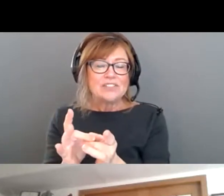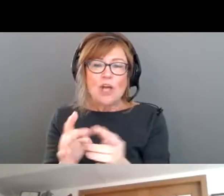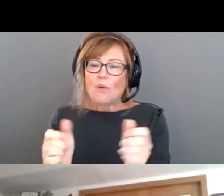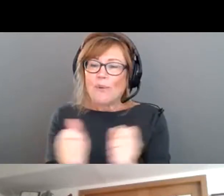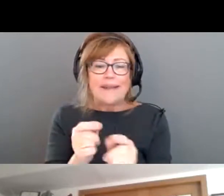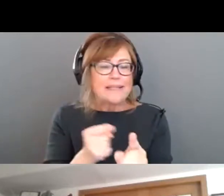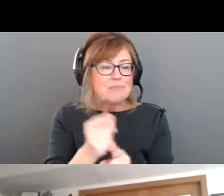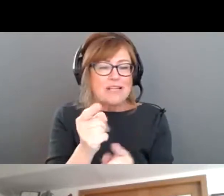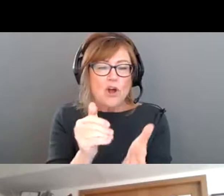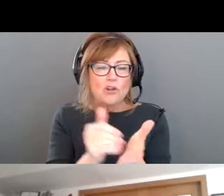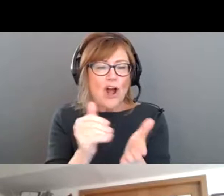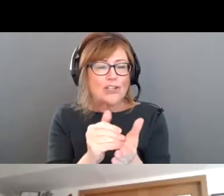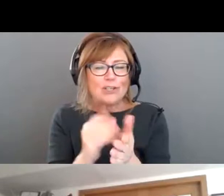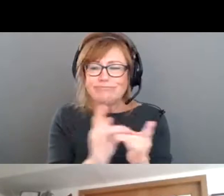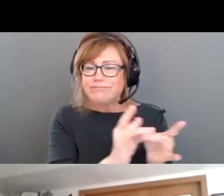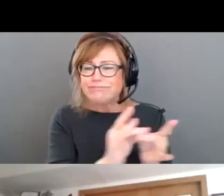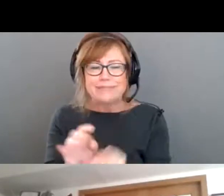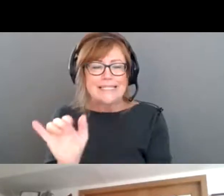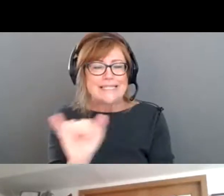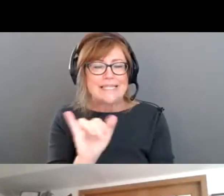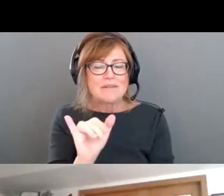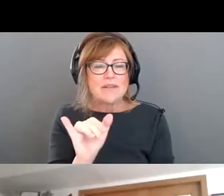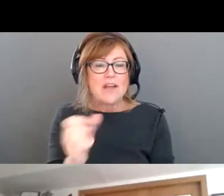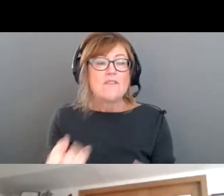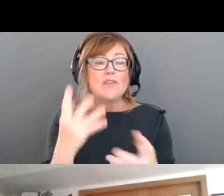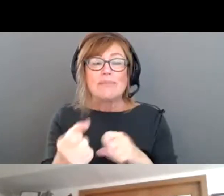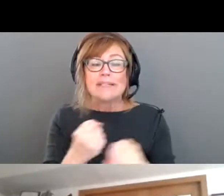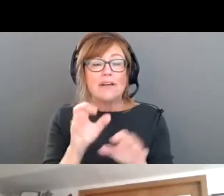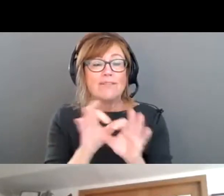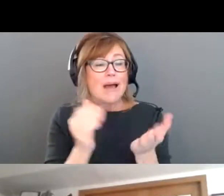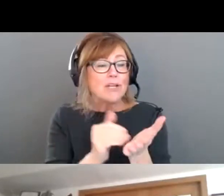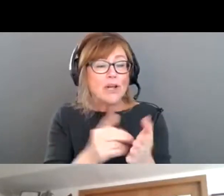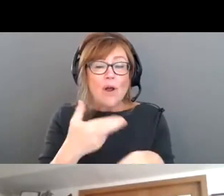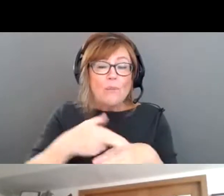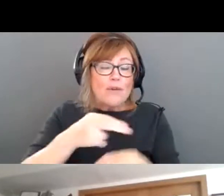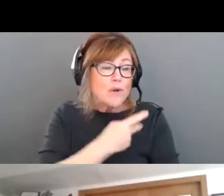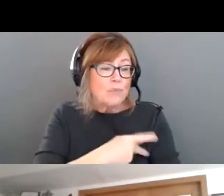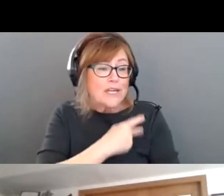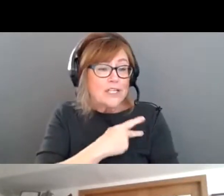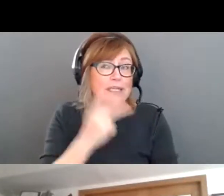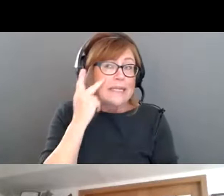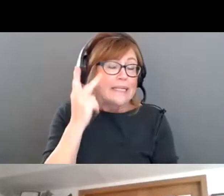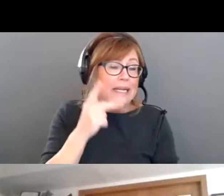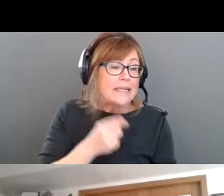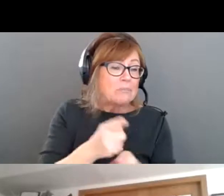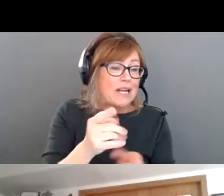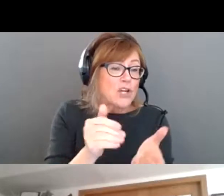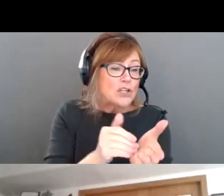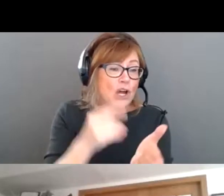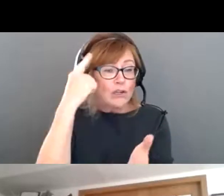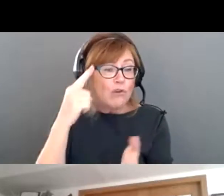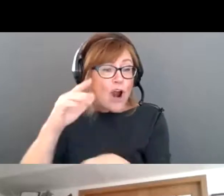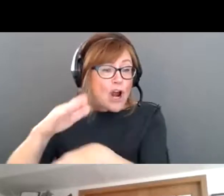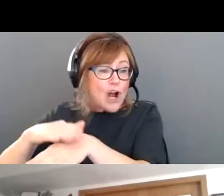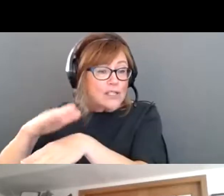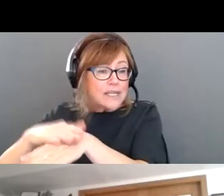for generations have referred their patients to specialists for consultation. And at times,